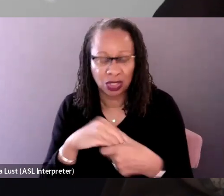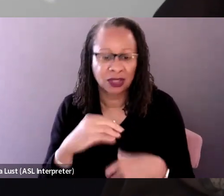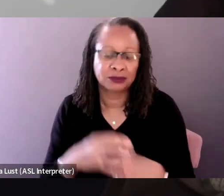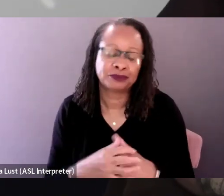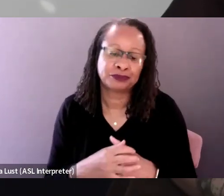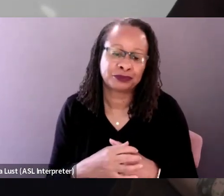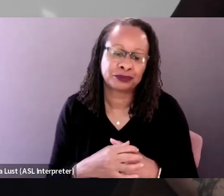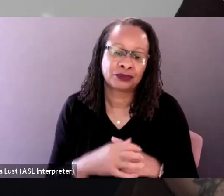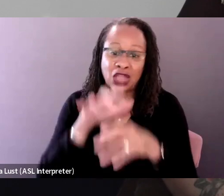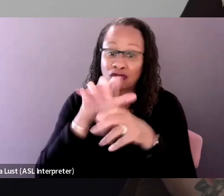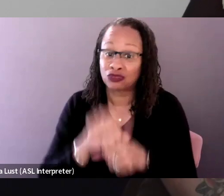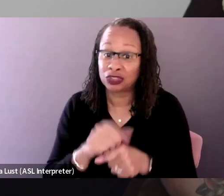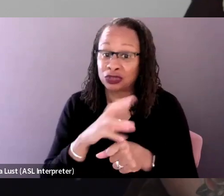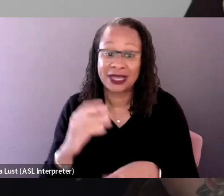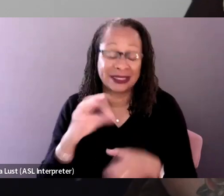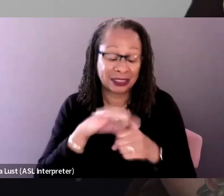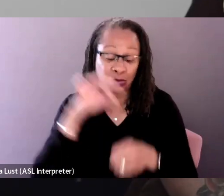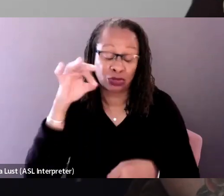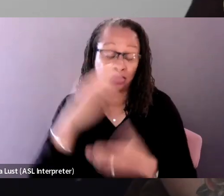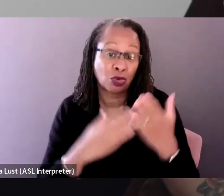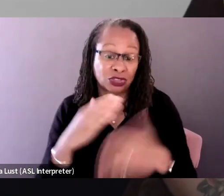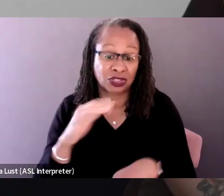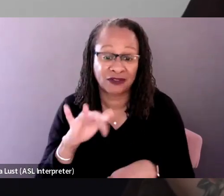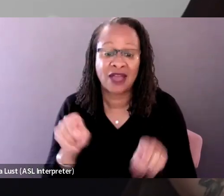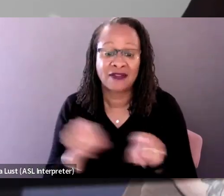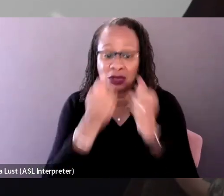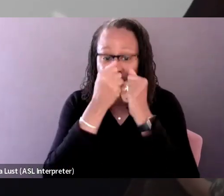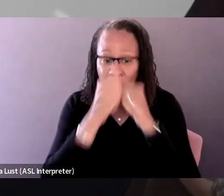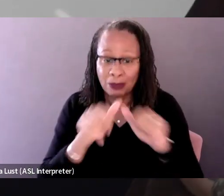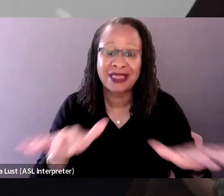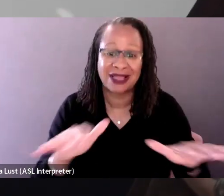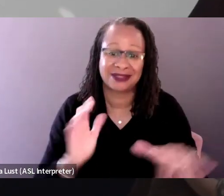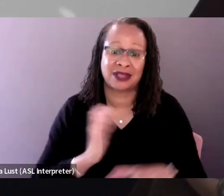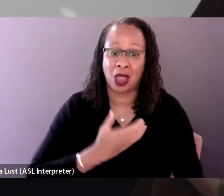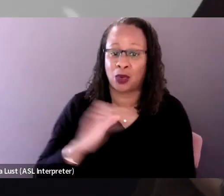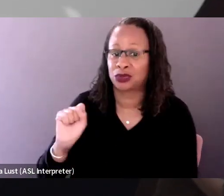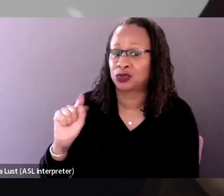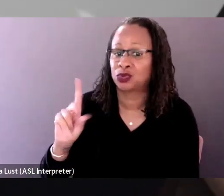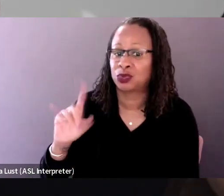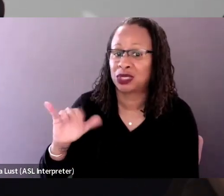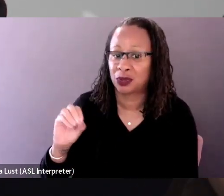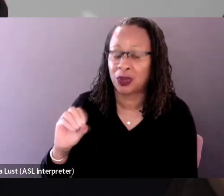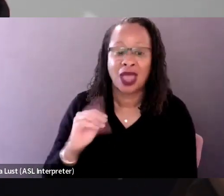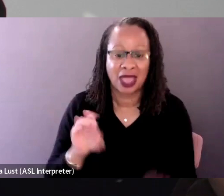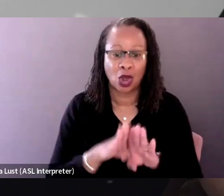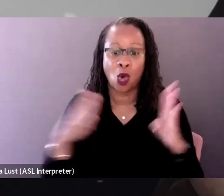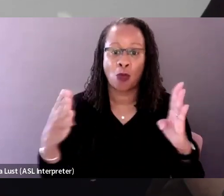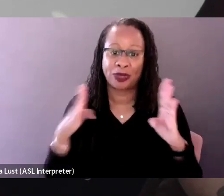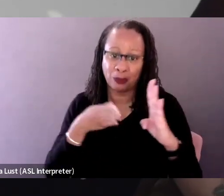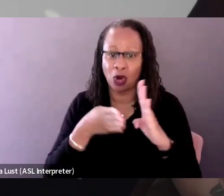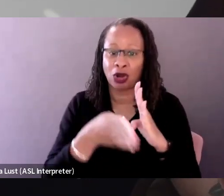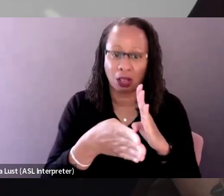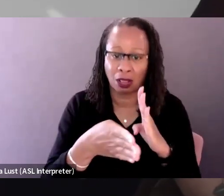ritual and spirituality part of it, but they actually blessed the studio and opened a portal. And after